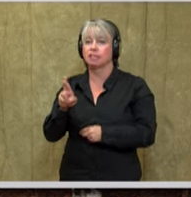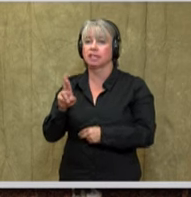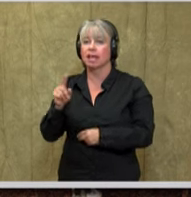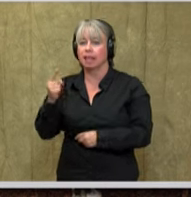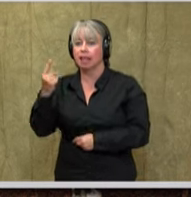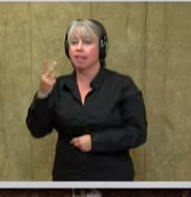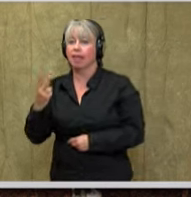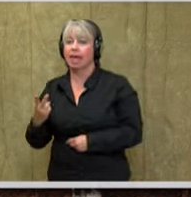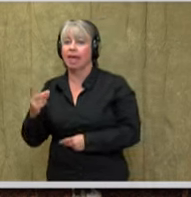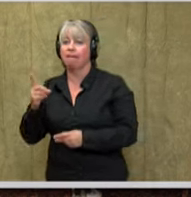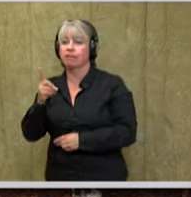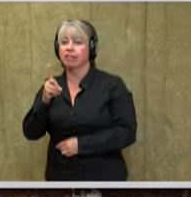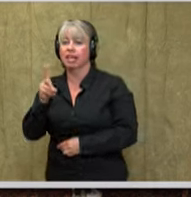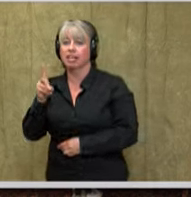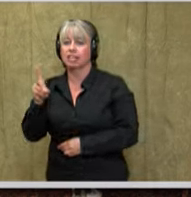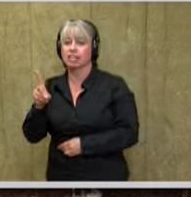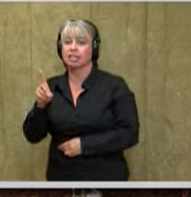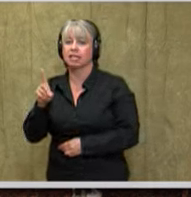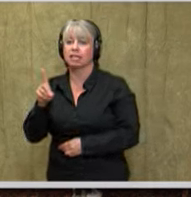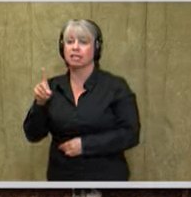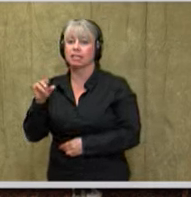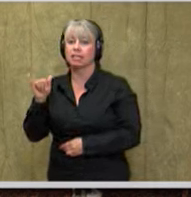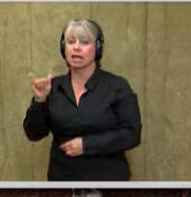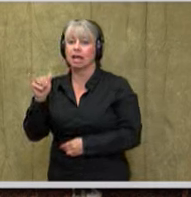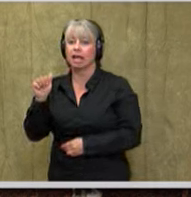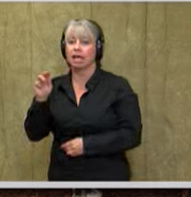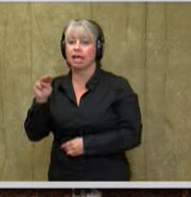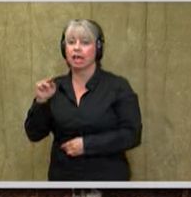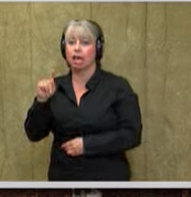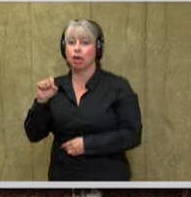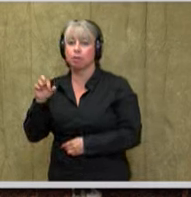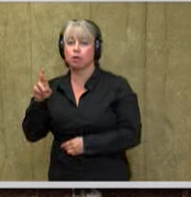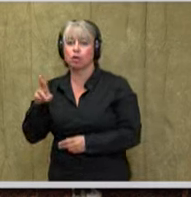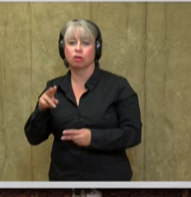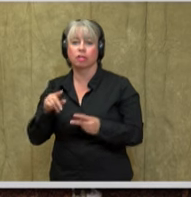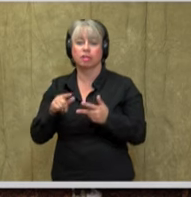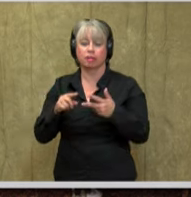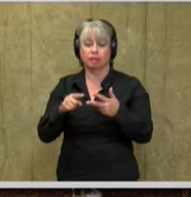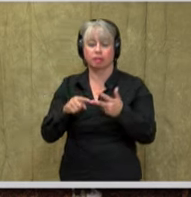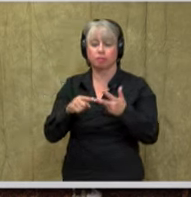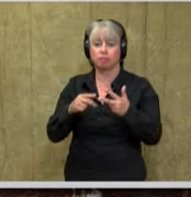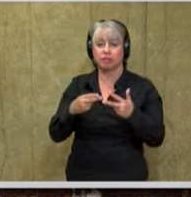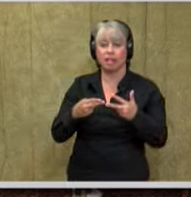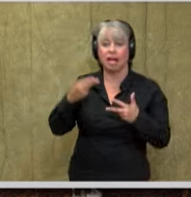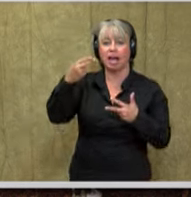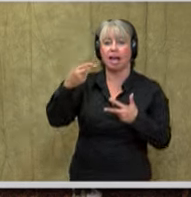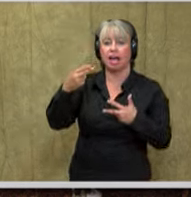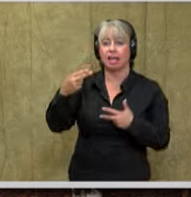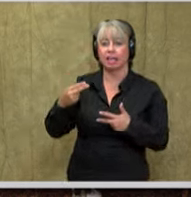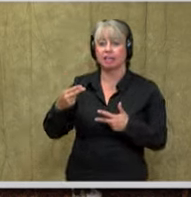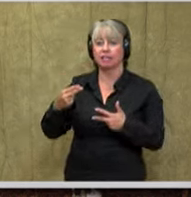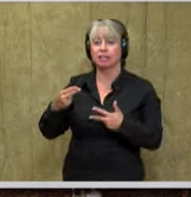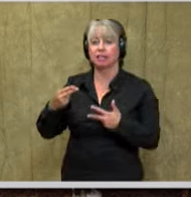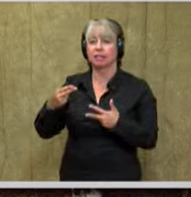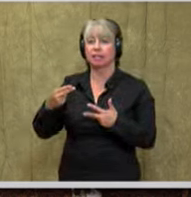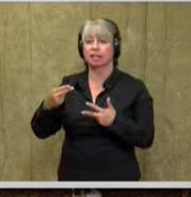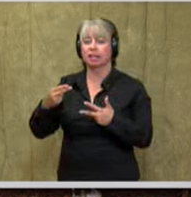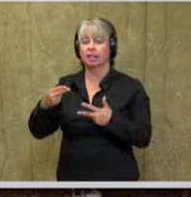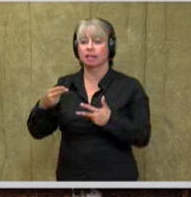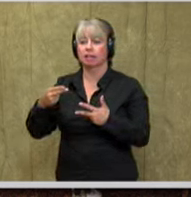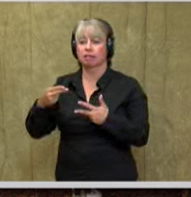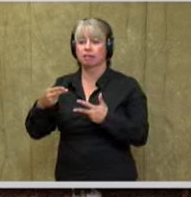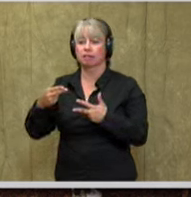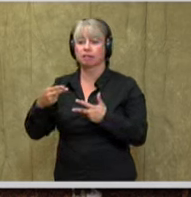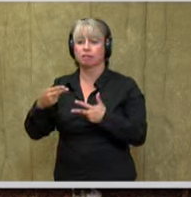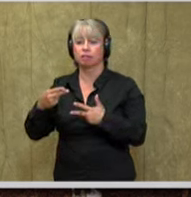our circular base. We have our height from our apex all the way to the center of our circular base.